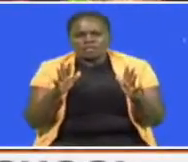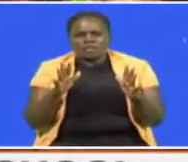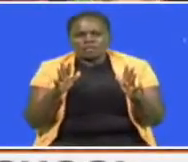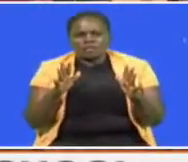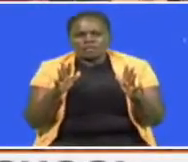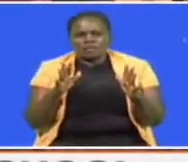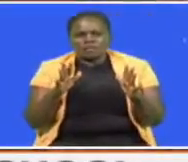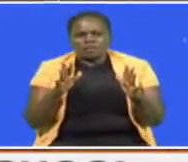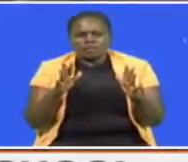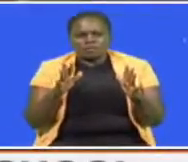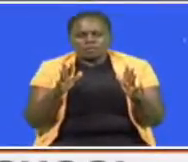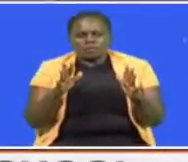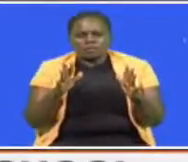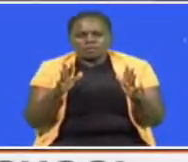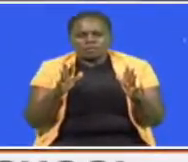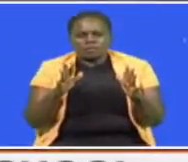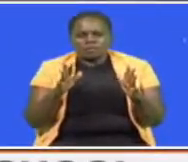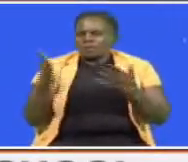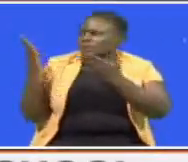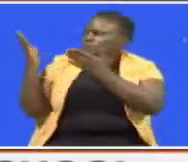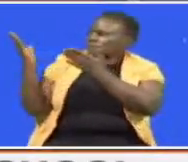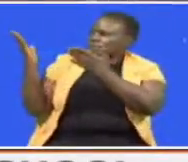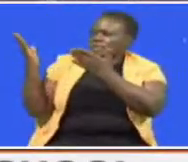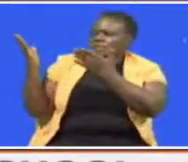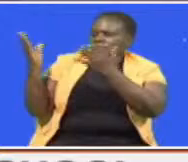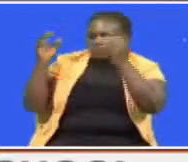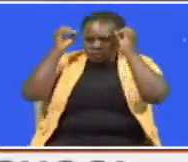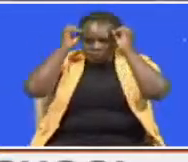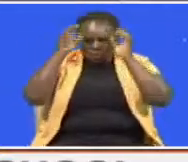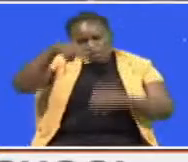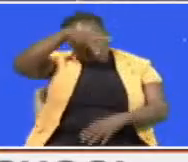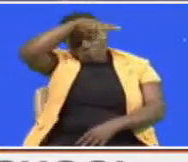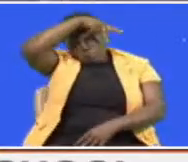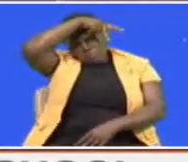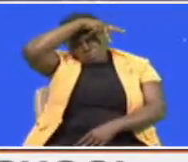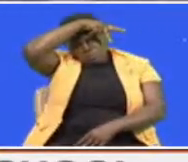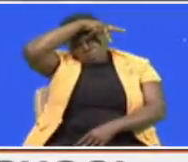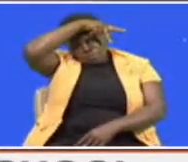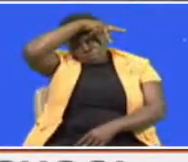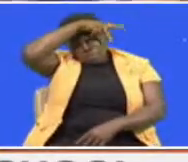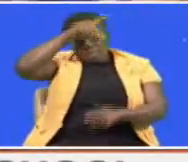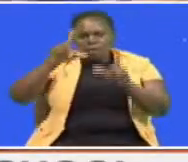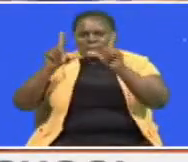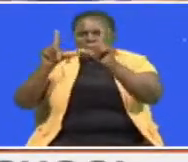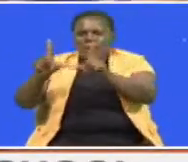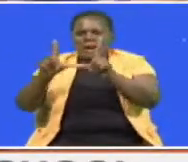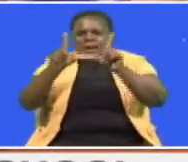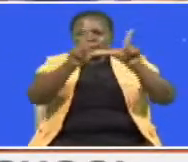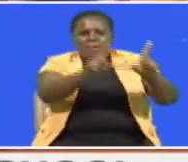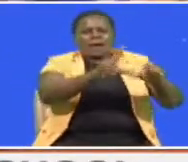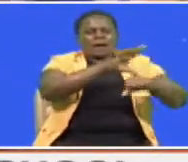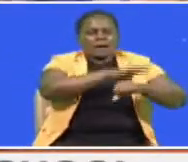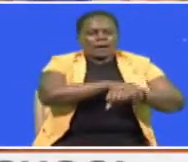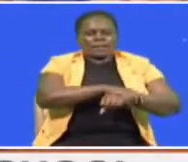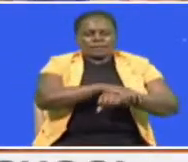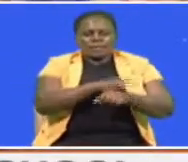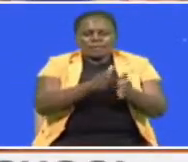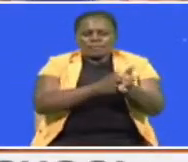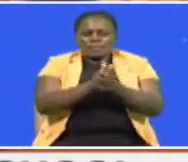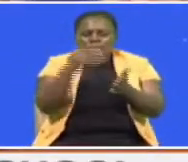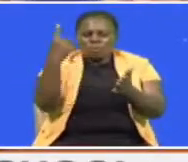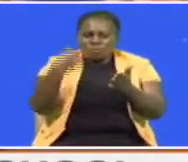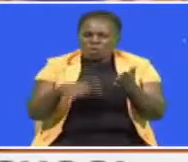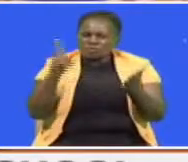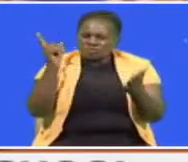1.5 years of learning Swahili, these adult students graduate and are awarded certificates. What motivates them